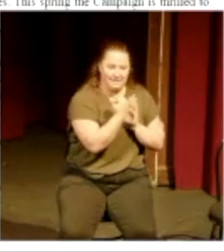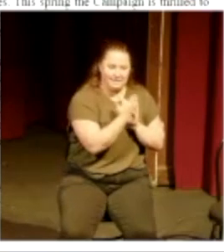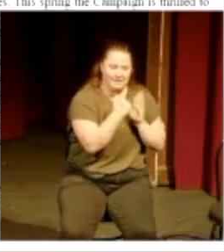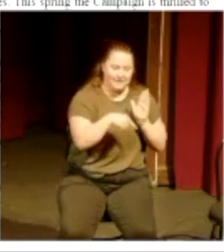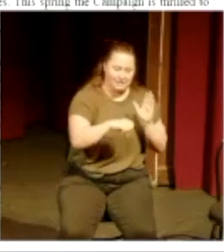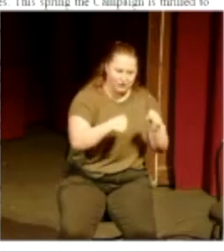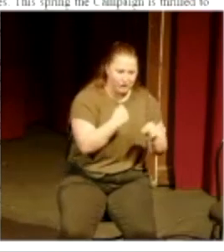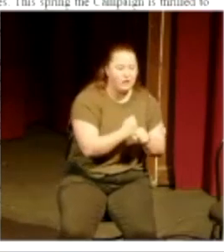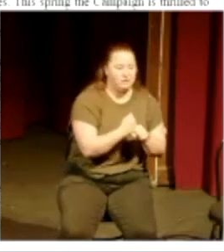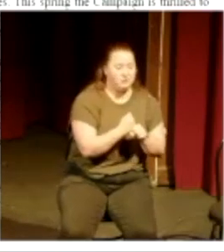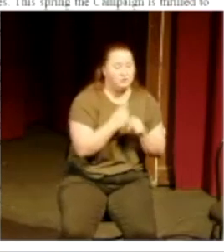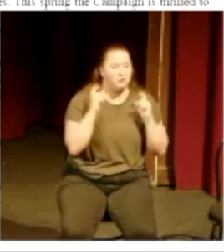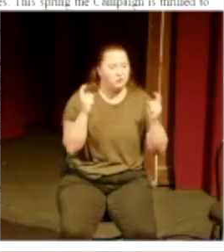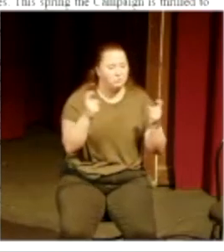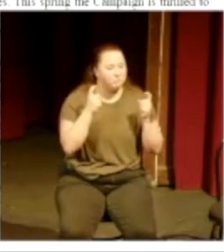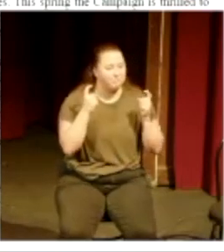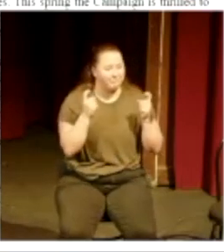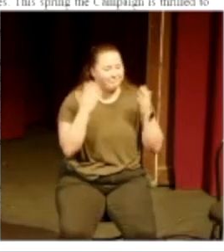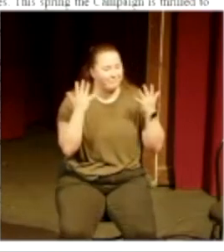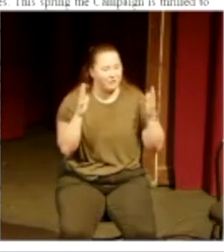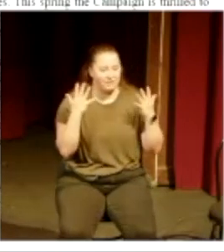math faculty